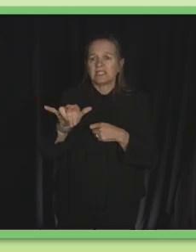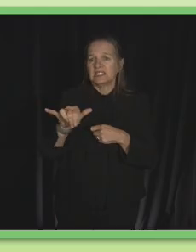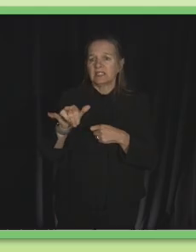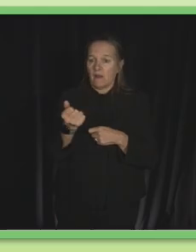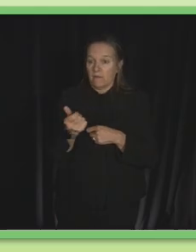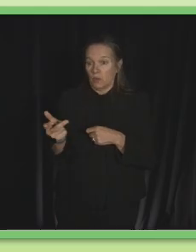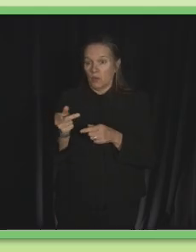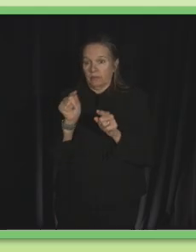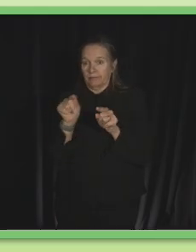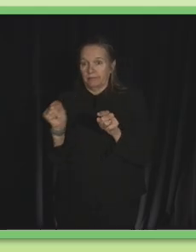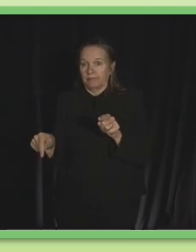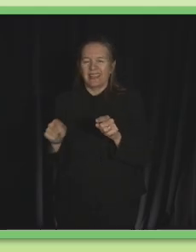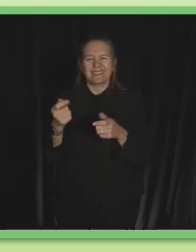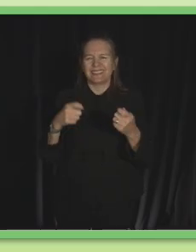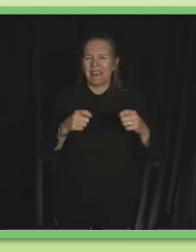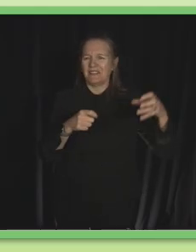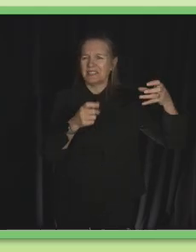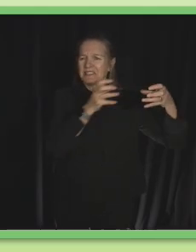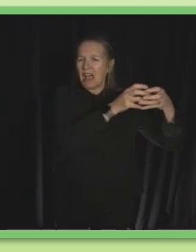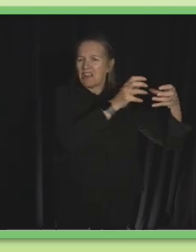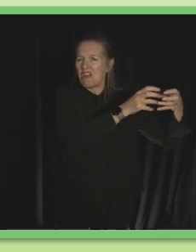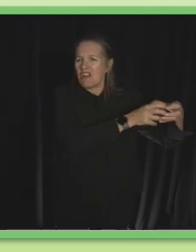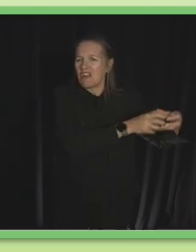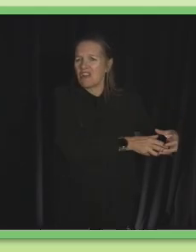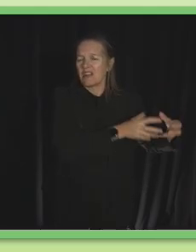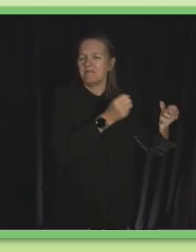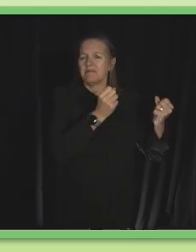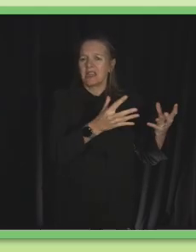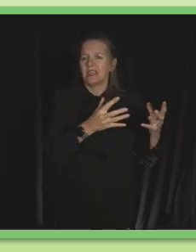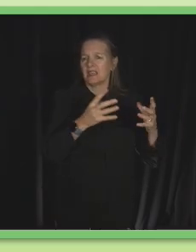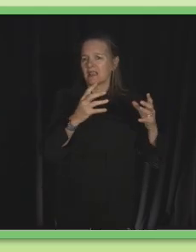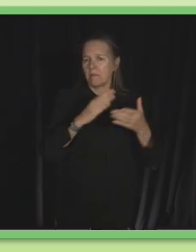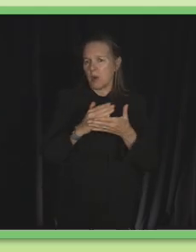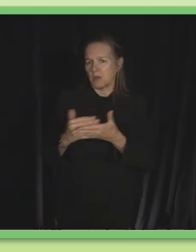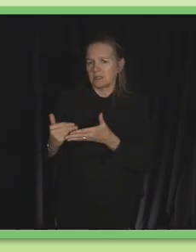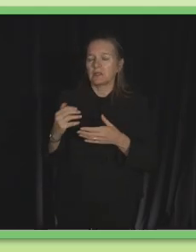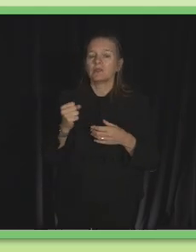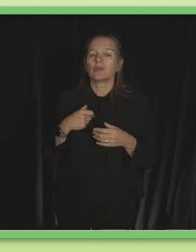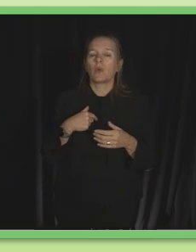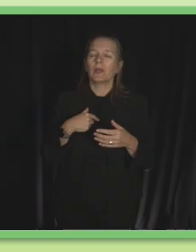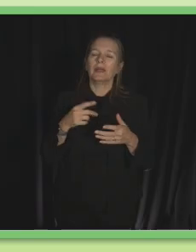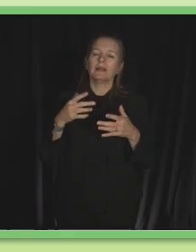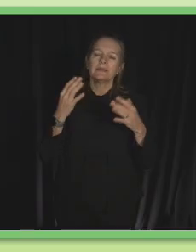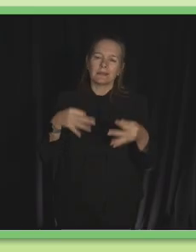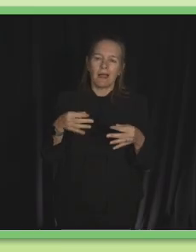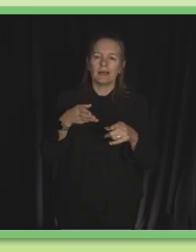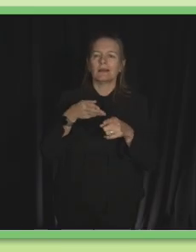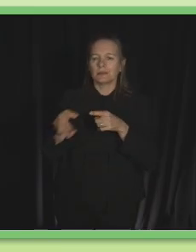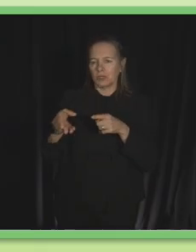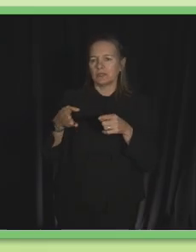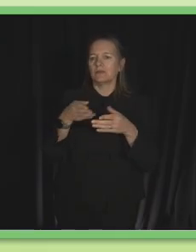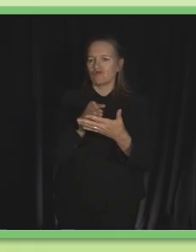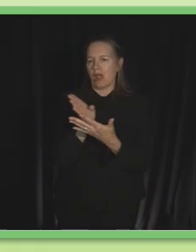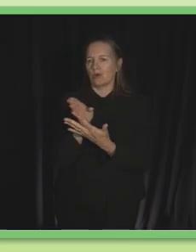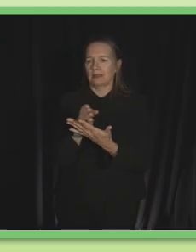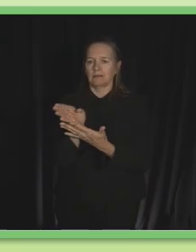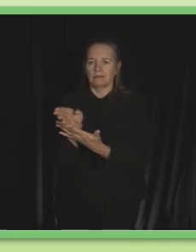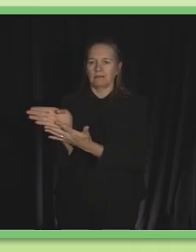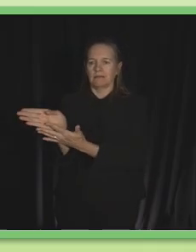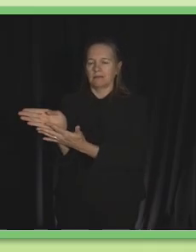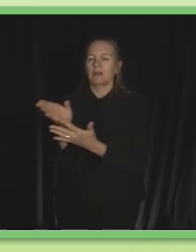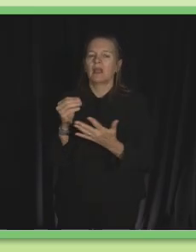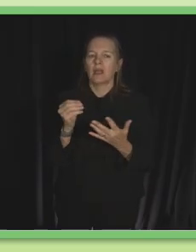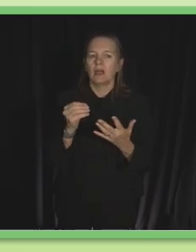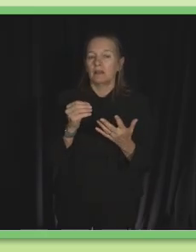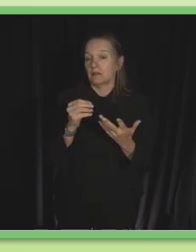HAProxy versus tons of sidecars and distributed components. And we chose to go with explicit routing, enabling transparency for when